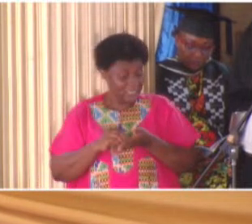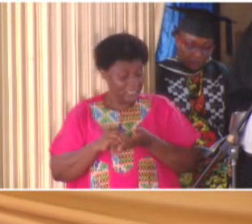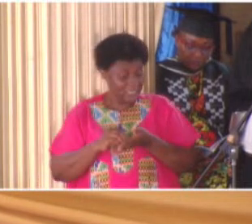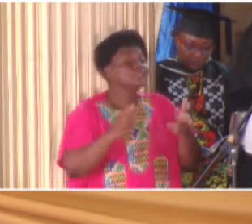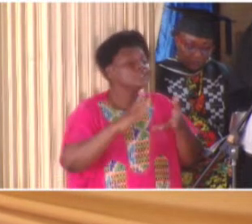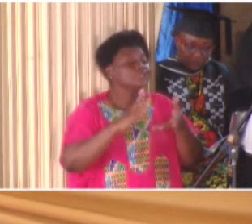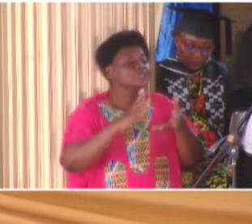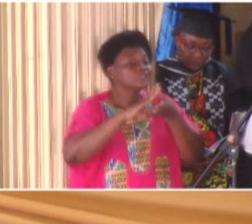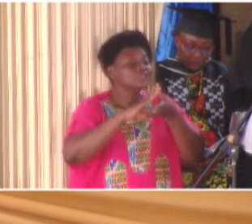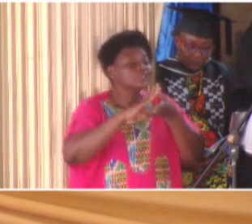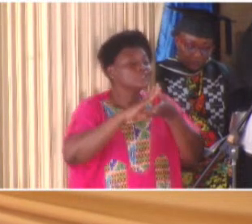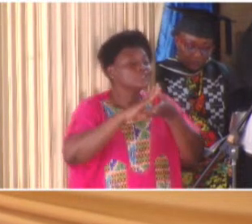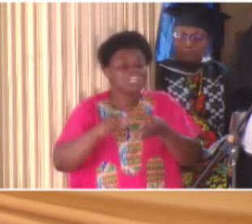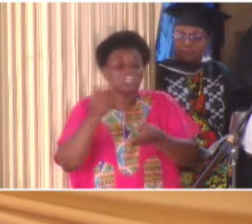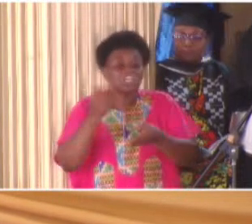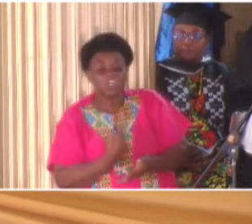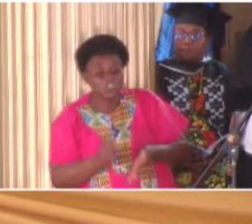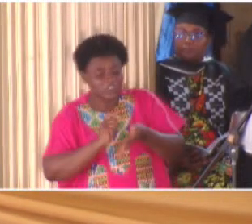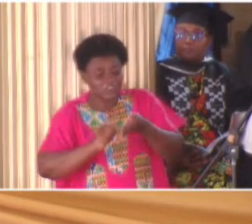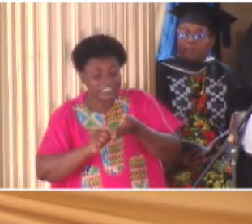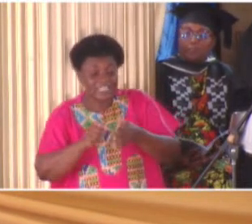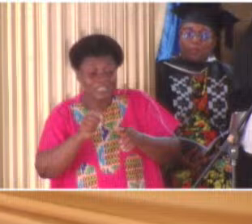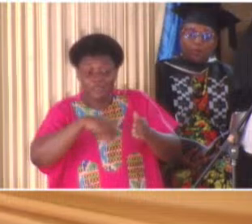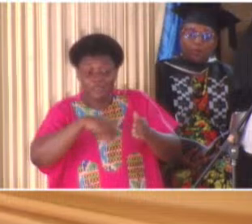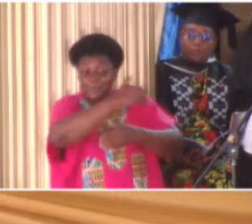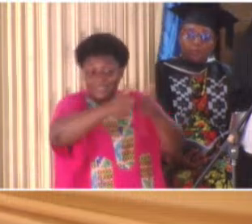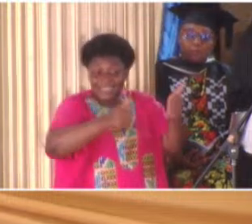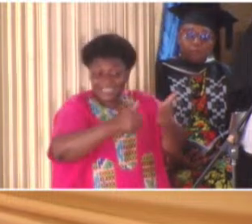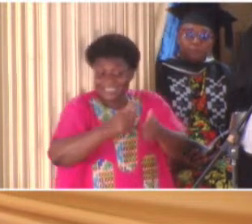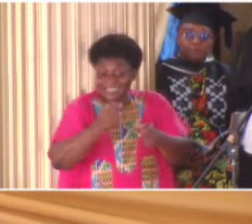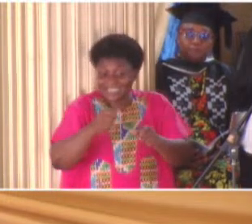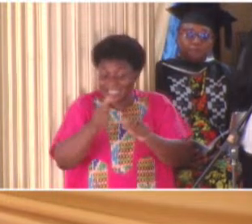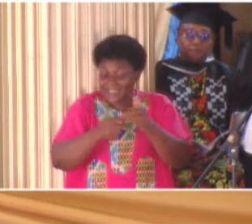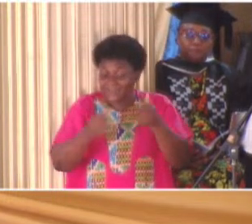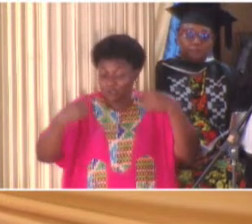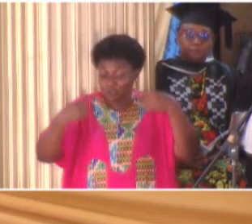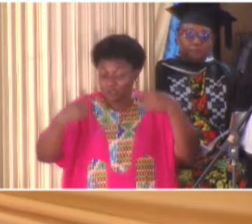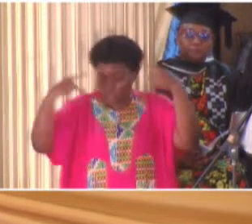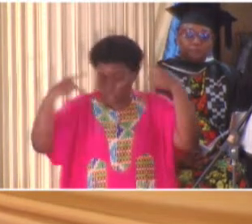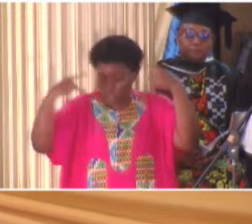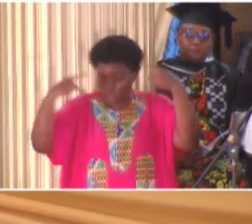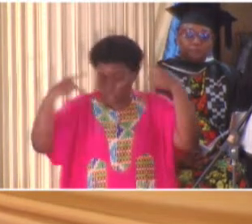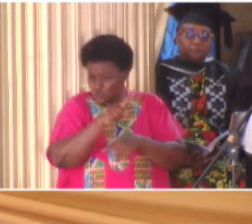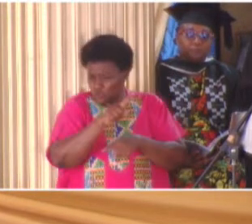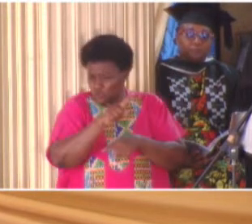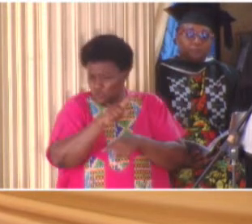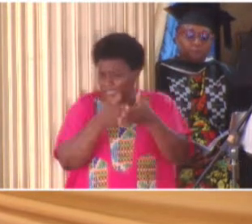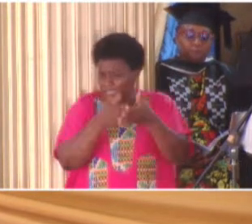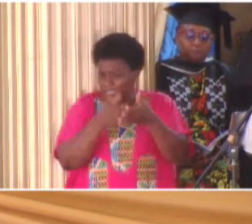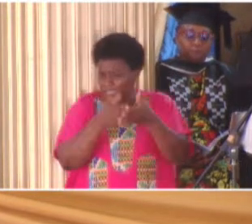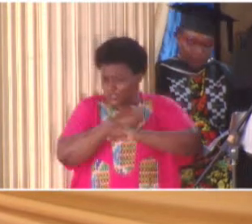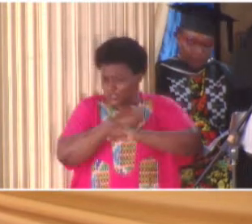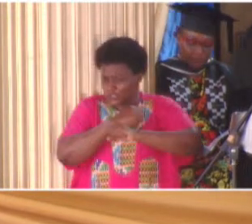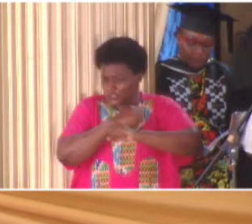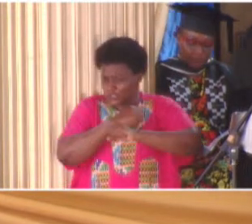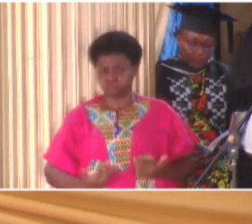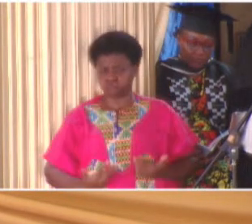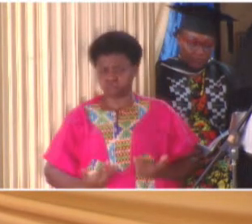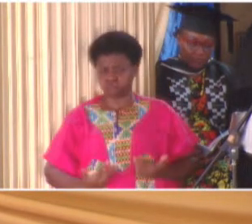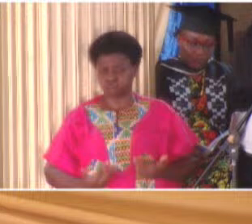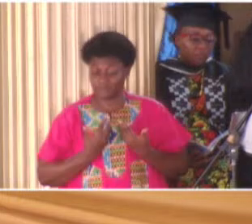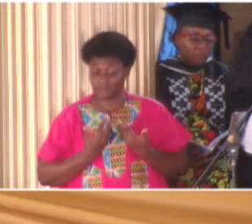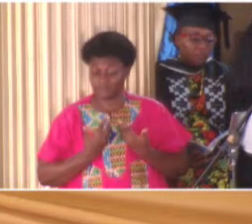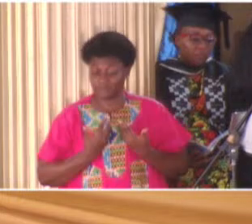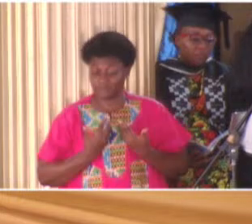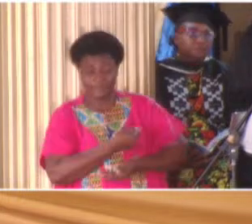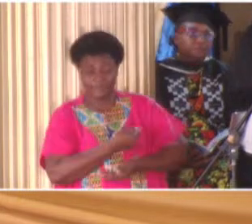alone. Behind every success, there are those who have guided, supported, and inspired us.